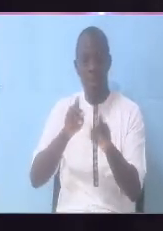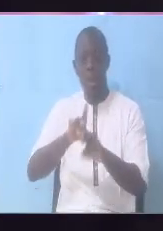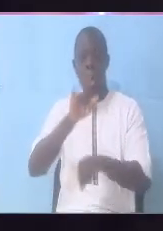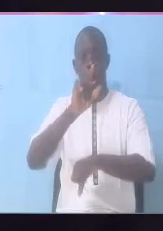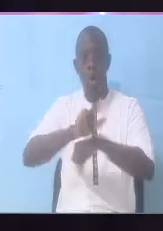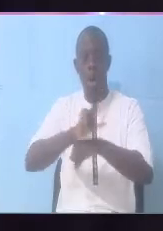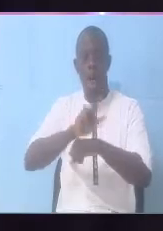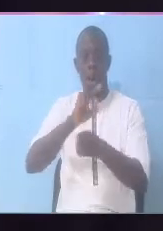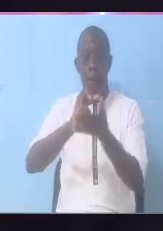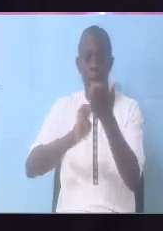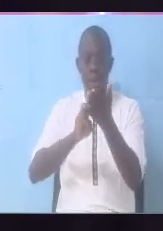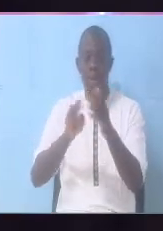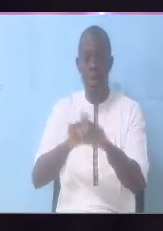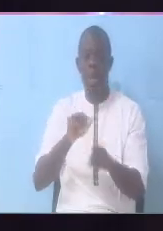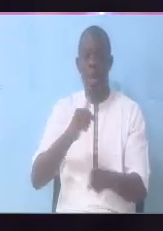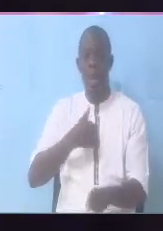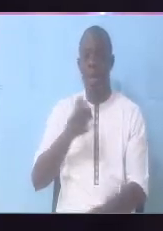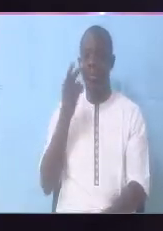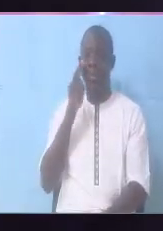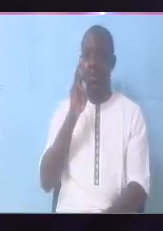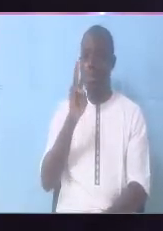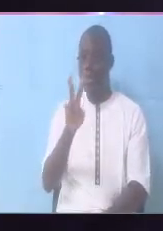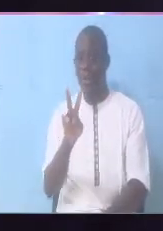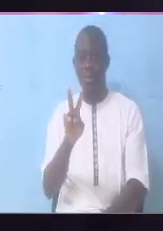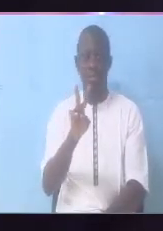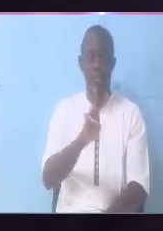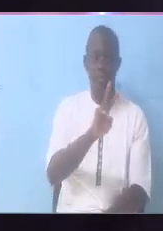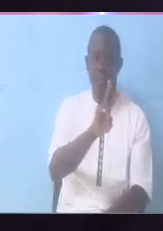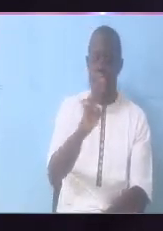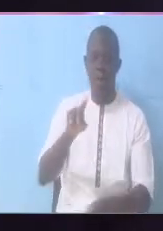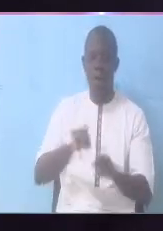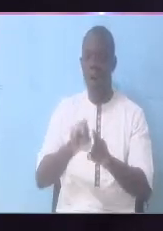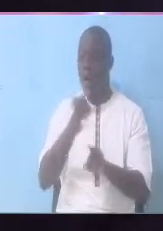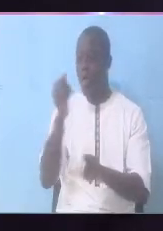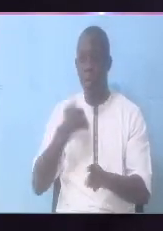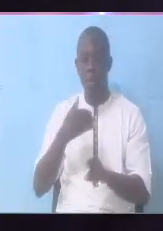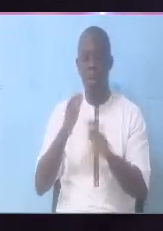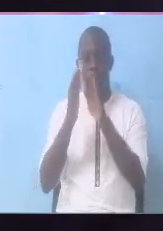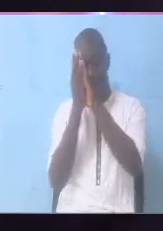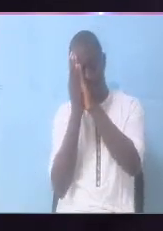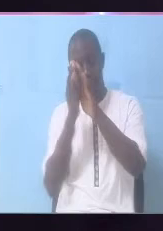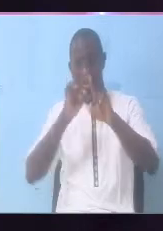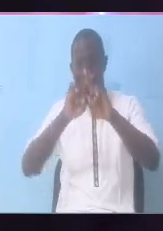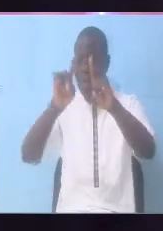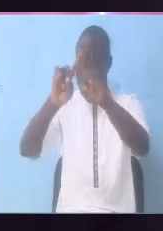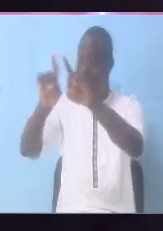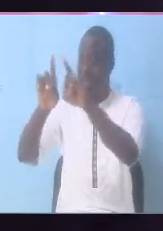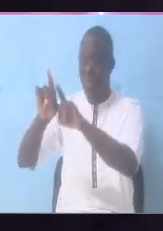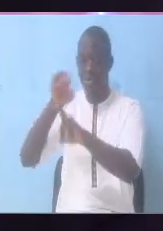I can see some of them lying down on the floor on different places. And